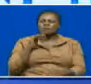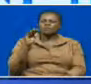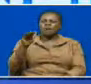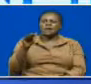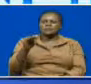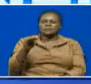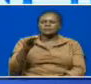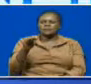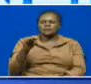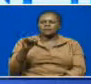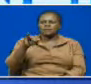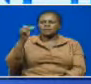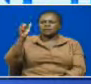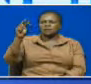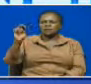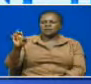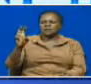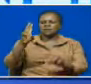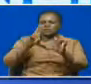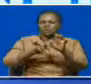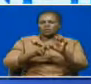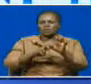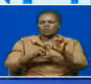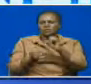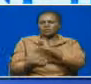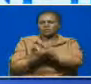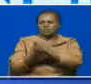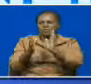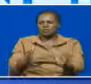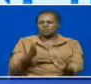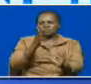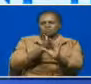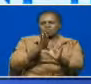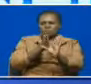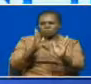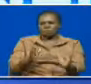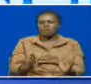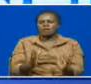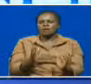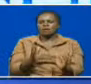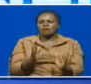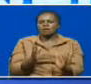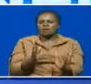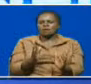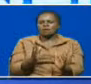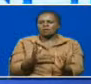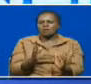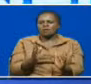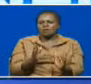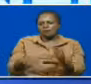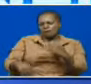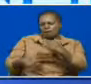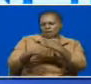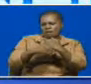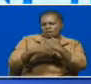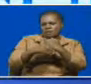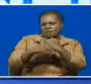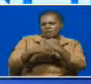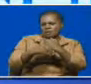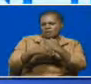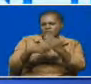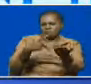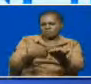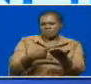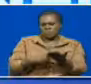Jane Gartier, who's joining us. She's a counseling psychologist and would like to actually add up on what has